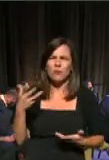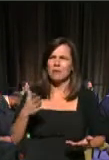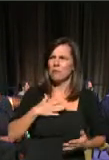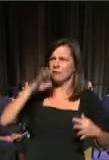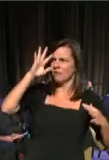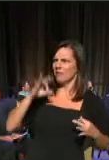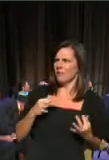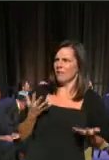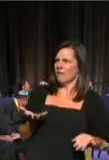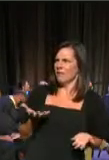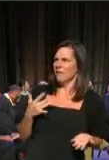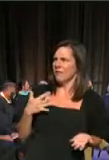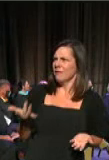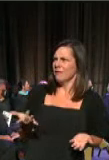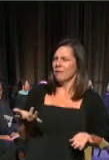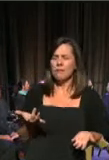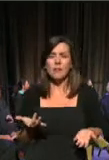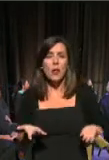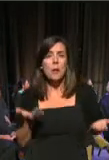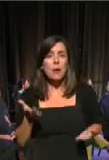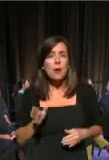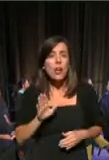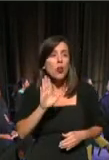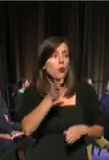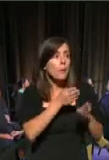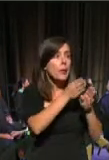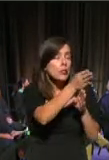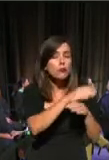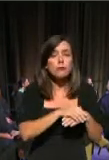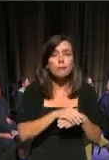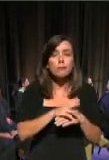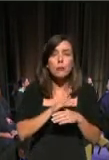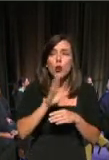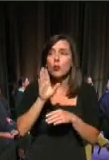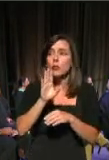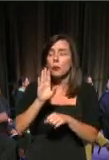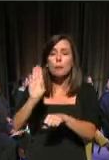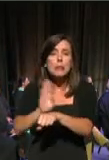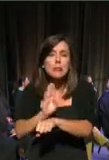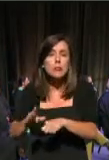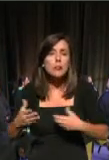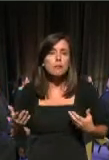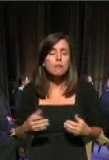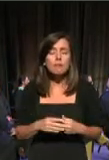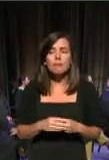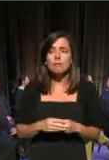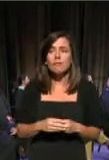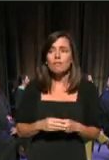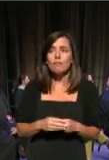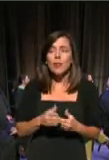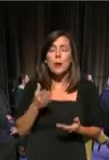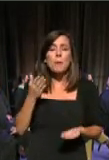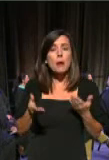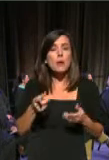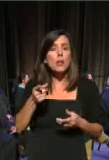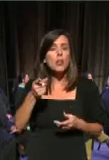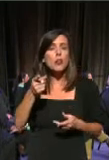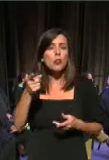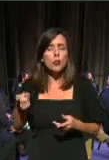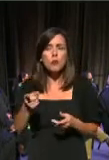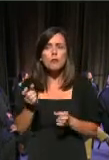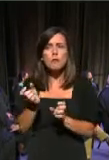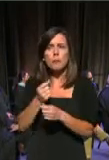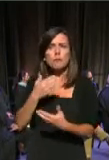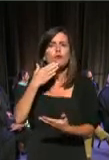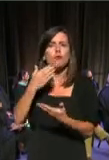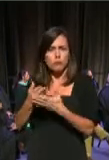decisions, whether it be about your major or your profession, whether you made the right